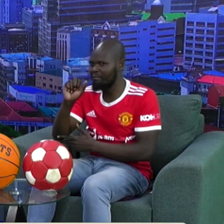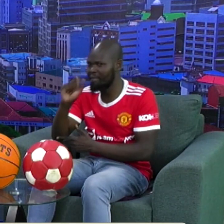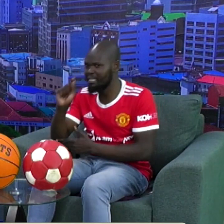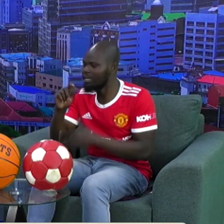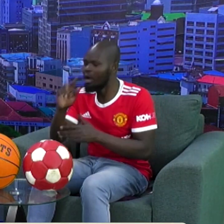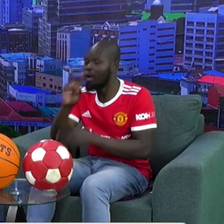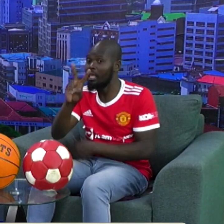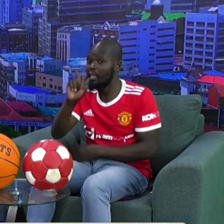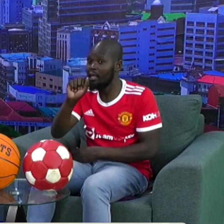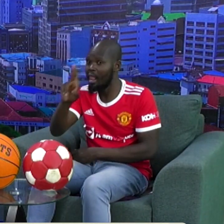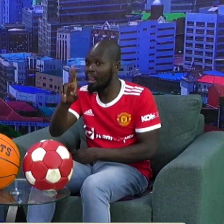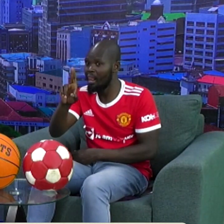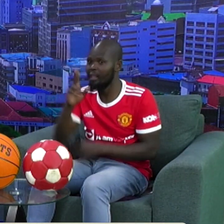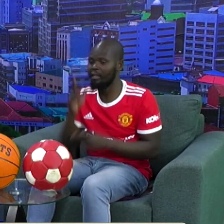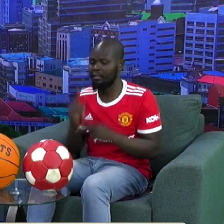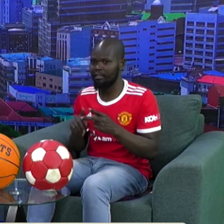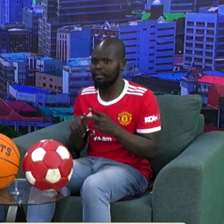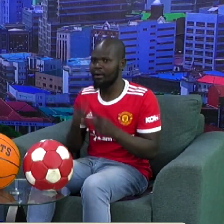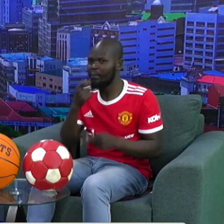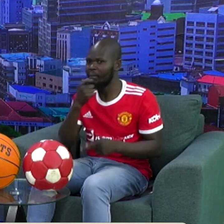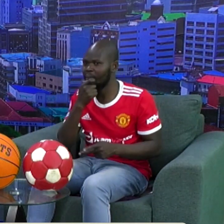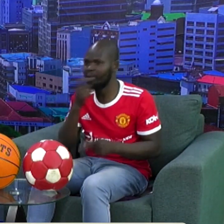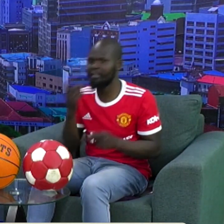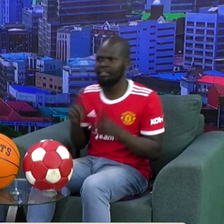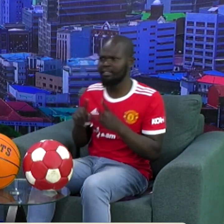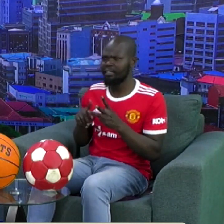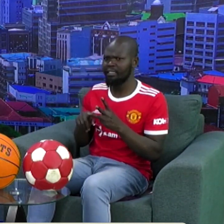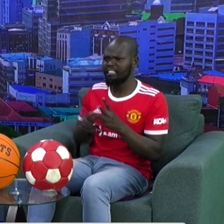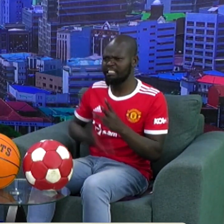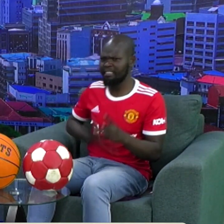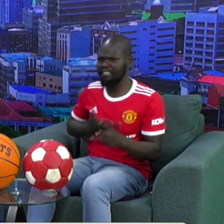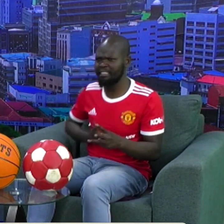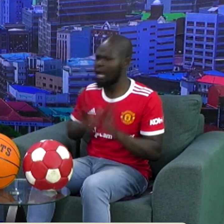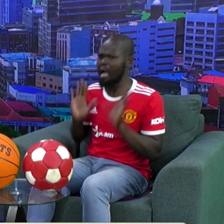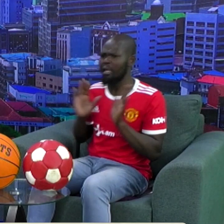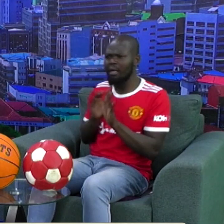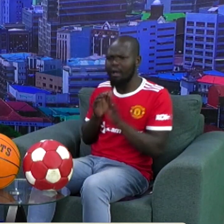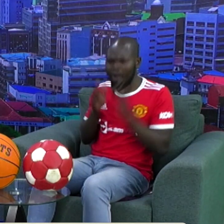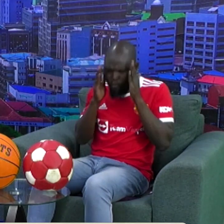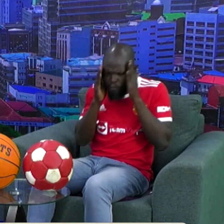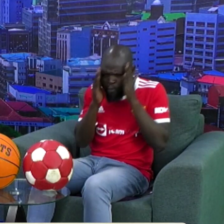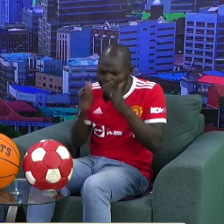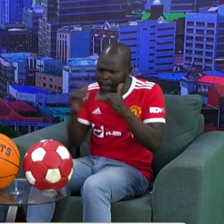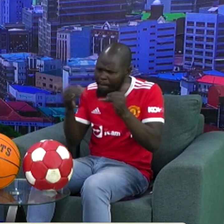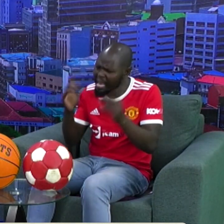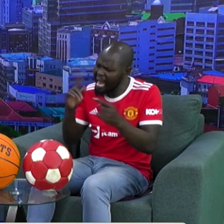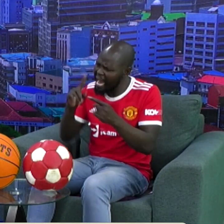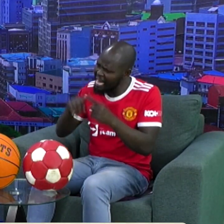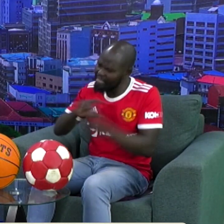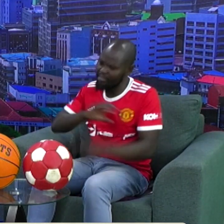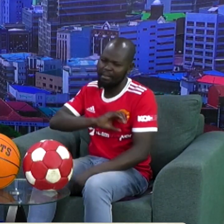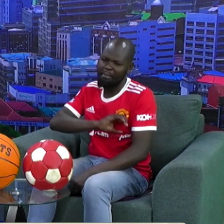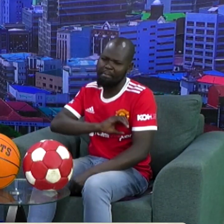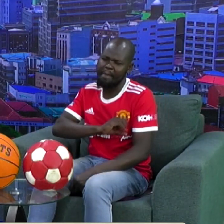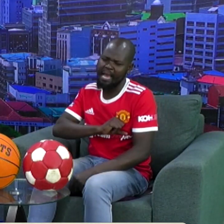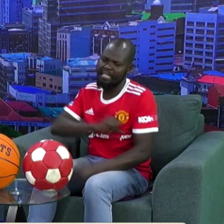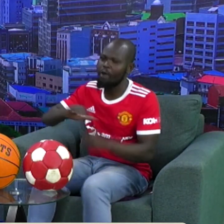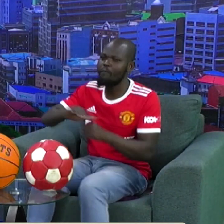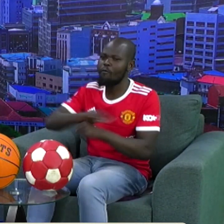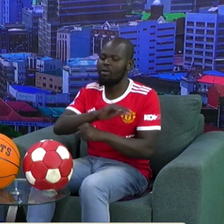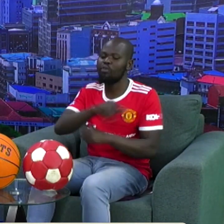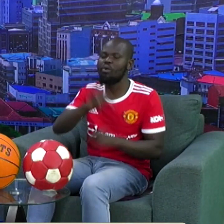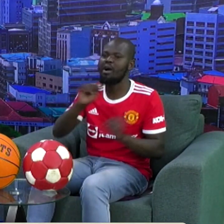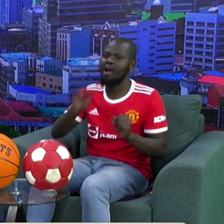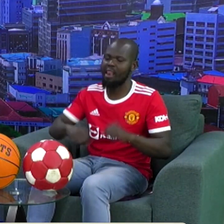will, I hope they avoid the injuries, Right. they avoid angering the referee,